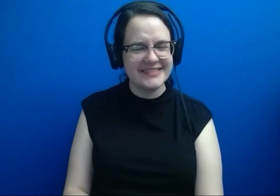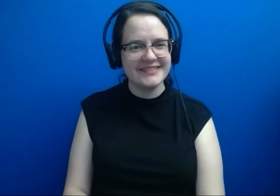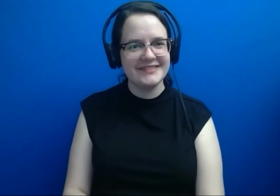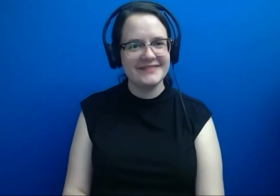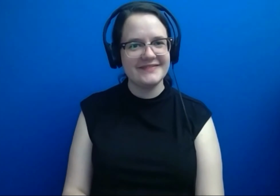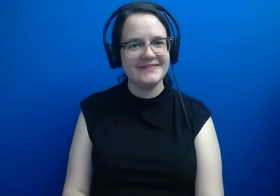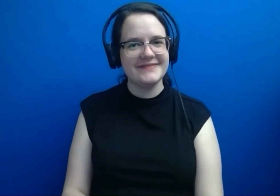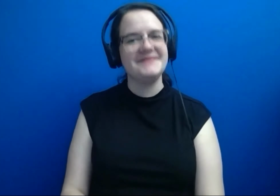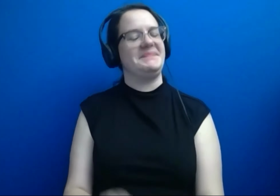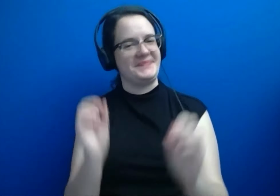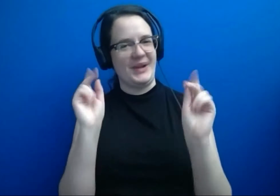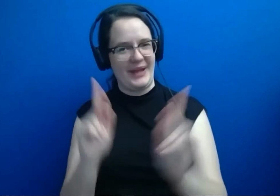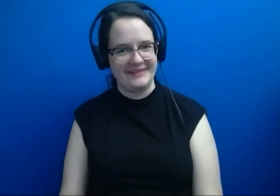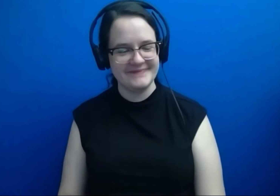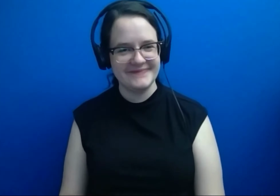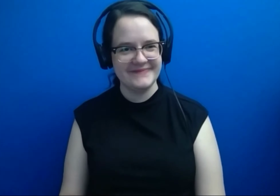Okay.